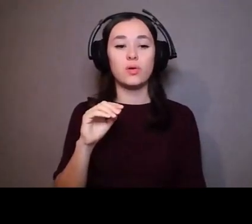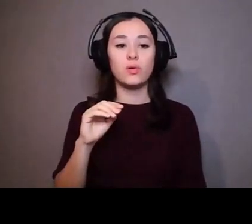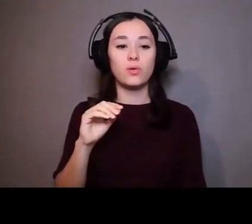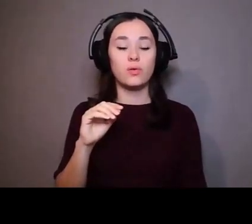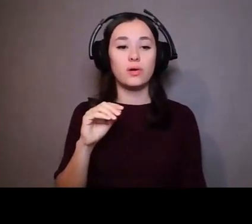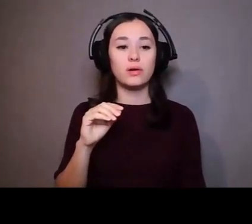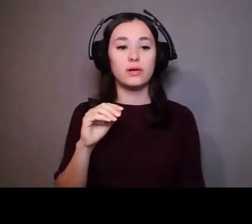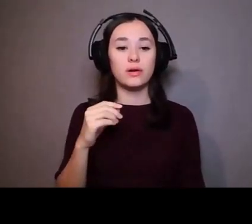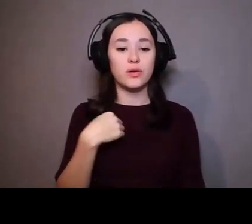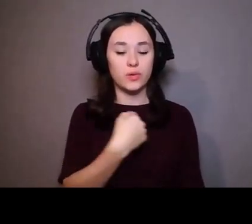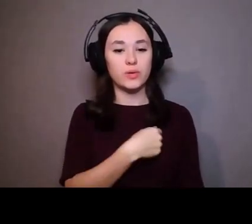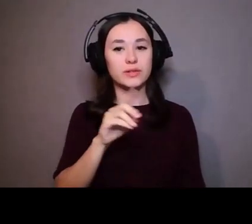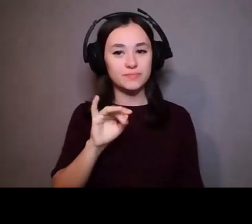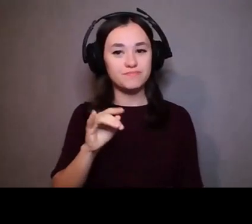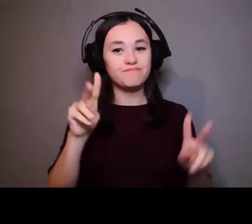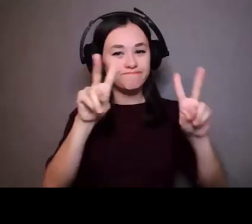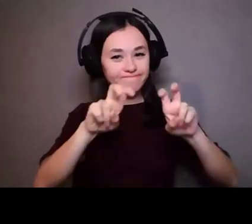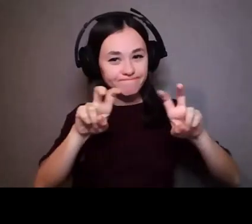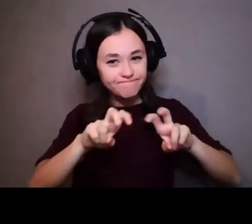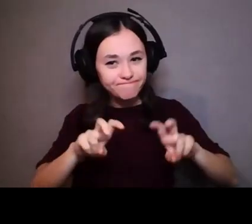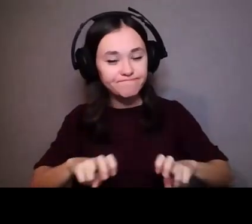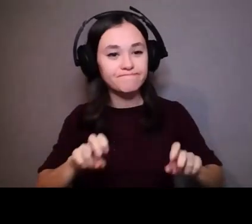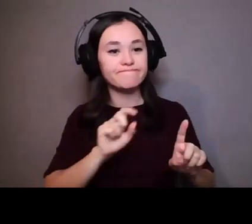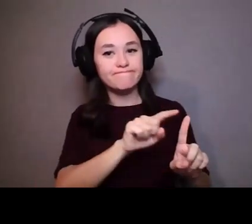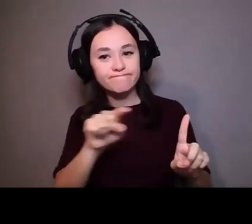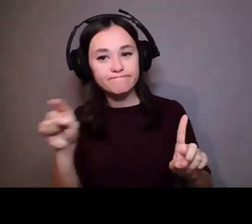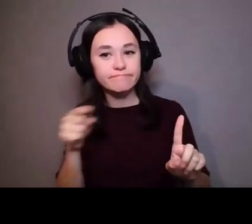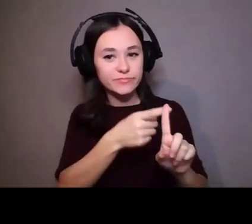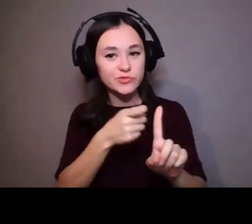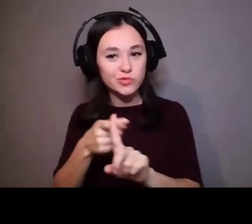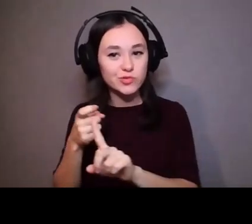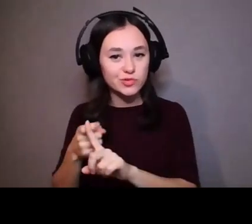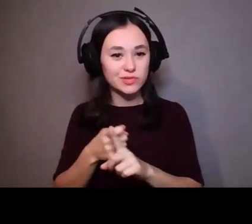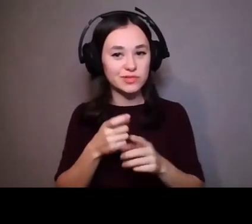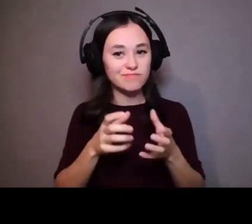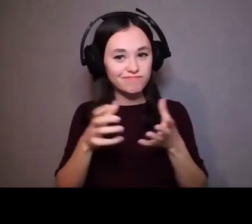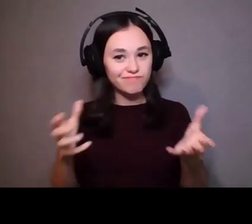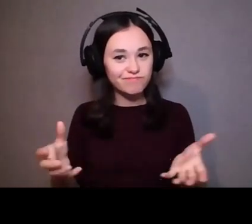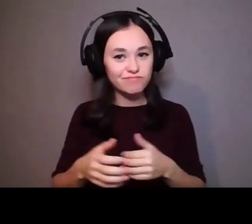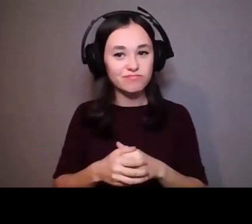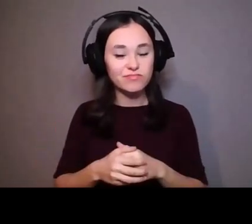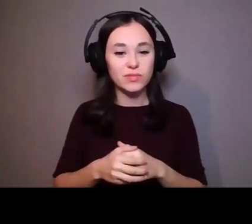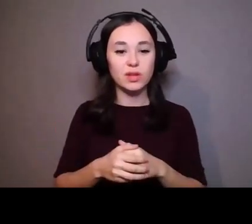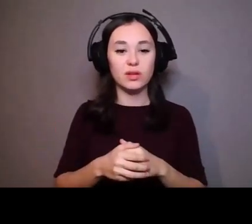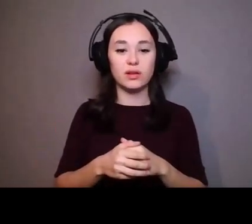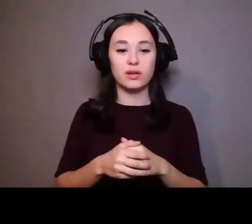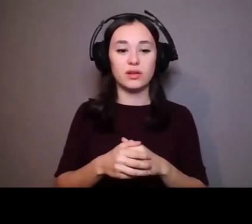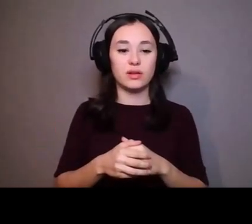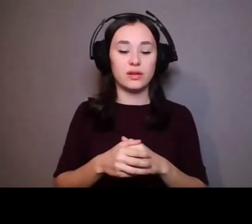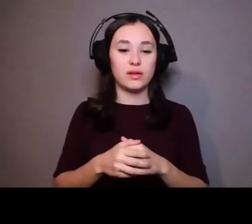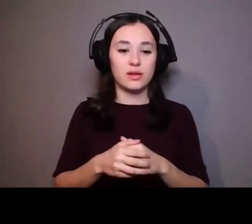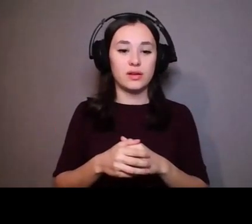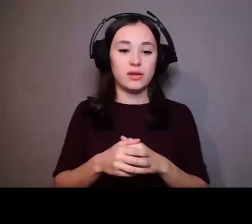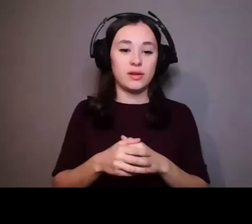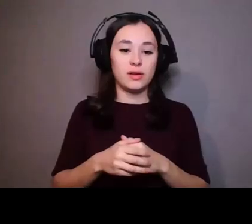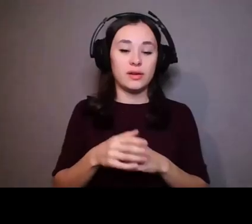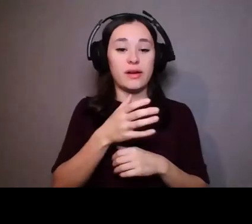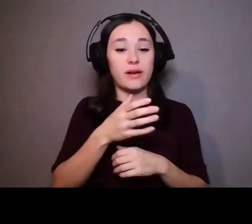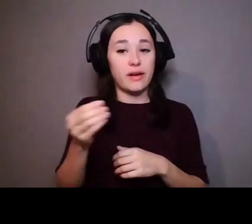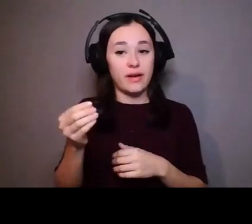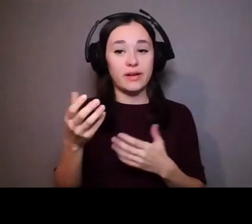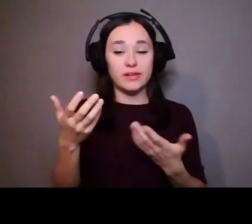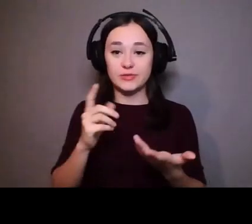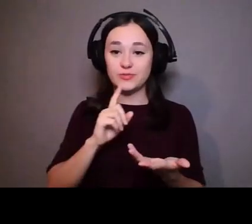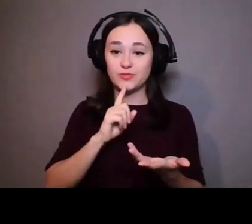into that, and a lot of nuance that goes into evaluating some of those data sources, especially when